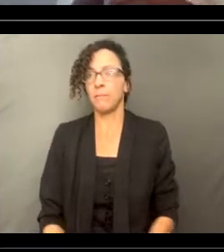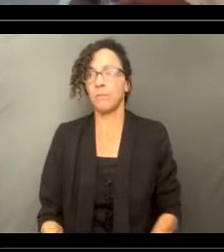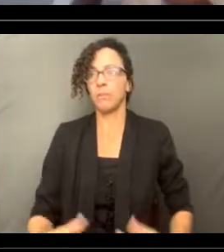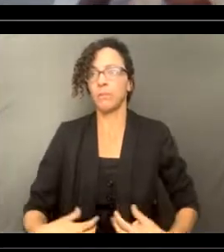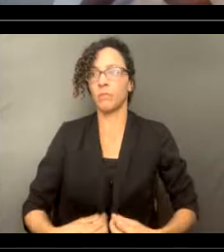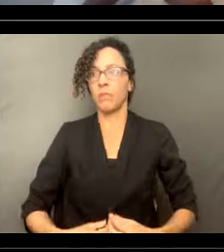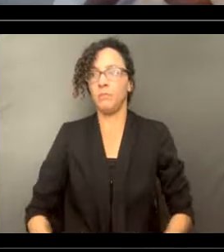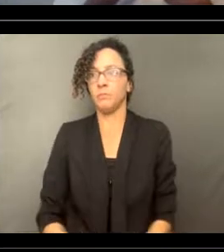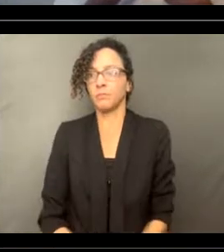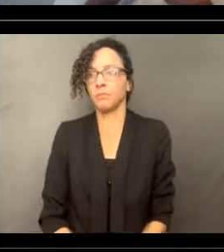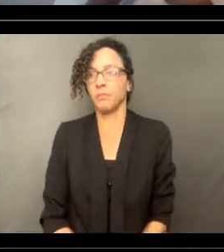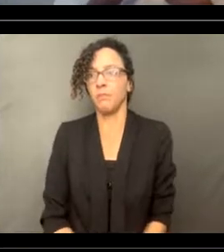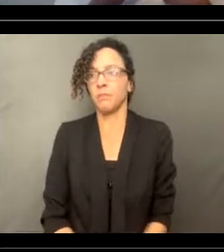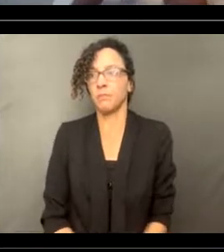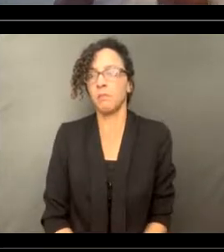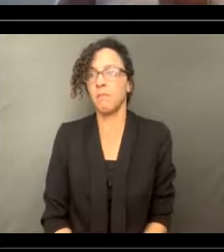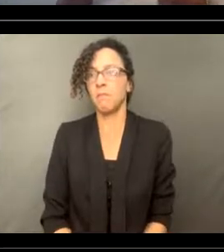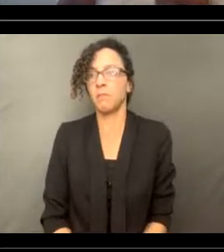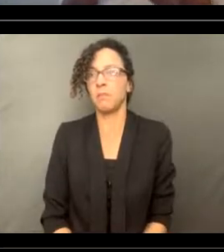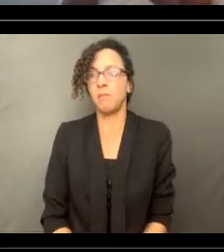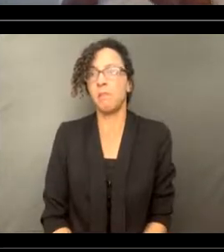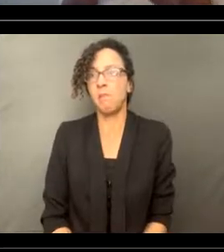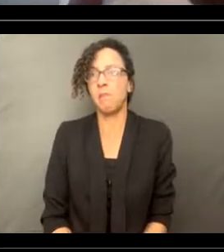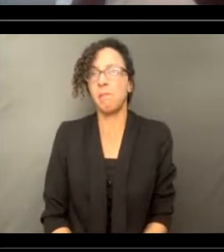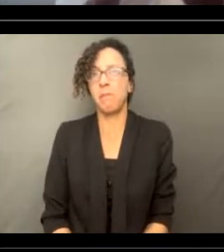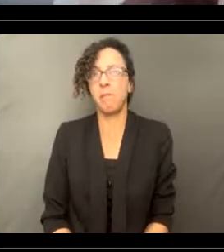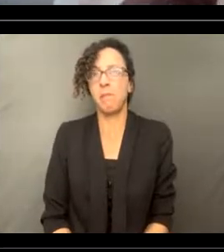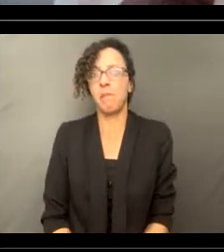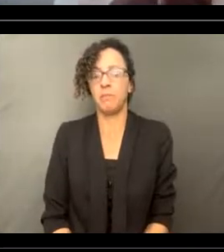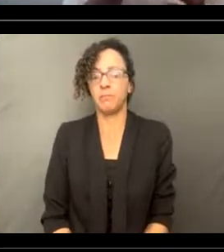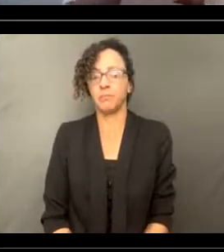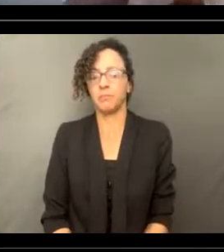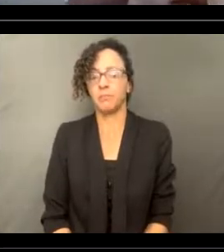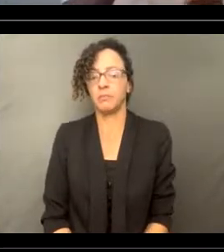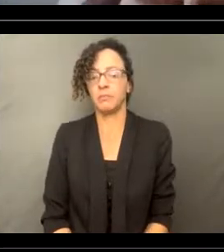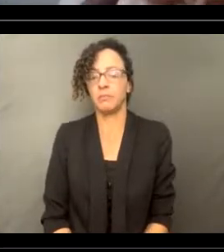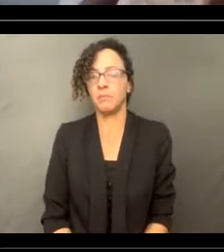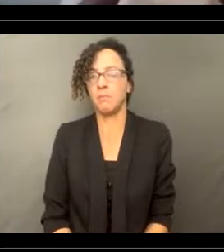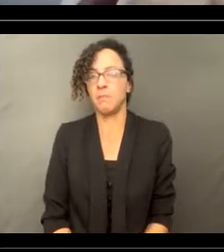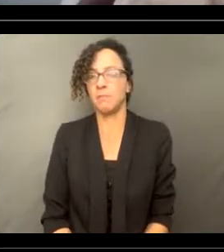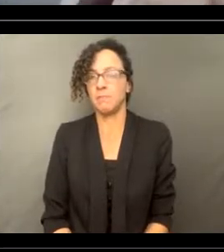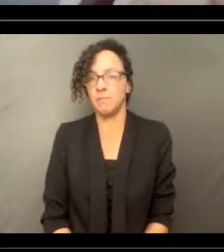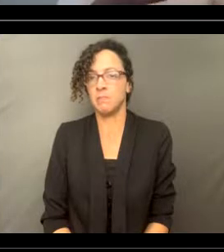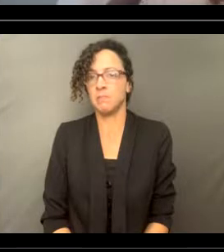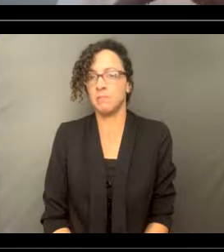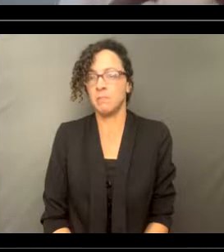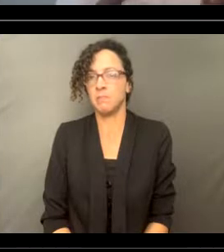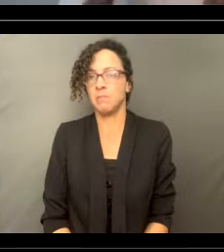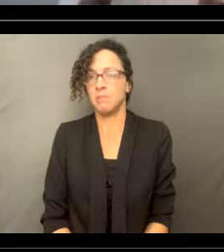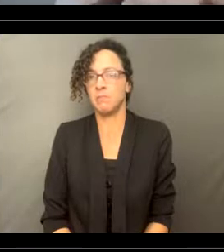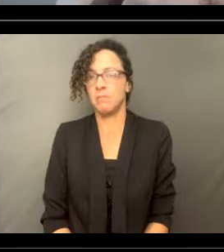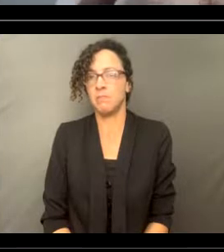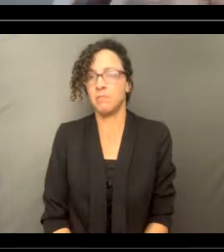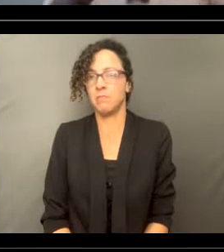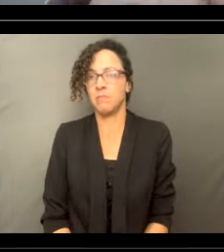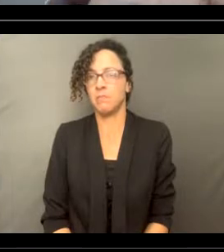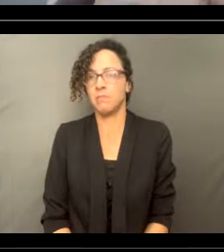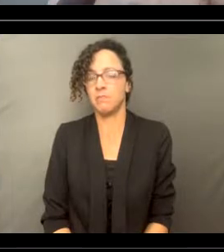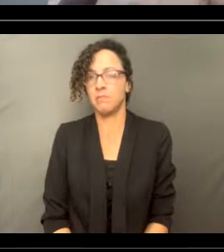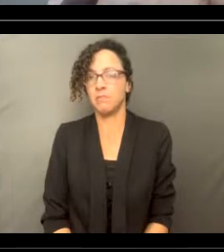it's great that, you know, it's only 17% of the trips, but those trips are what makes the other